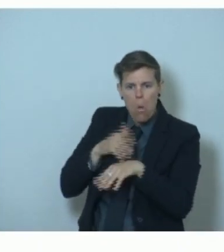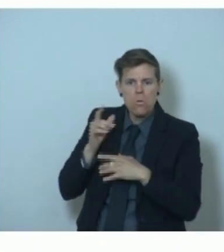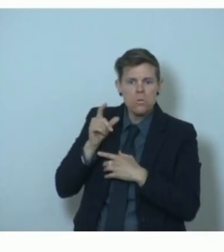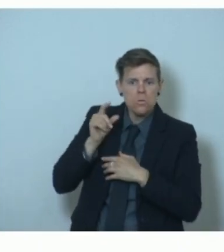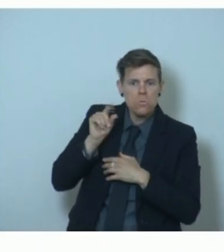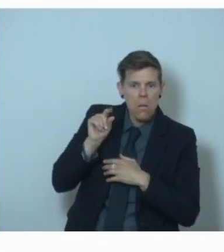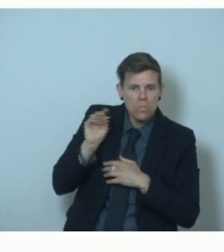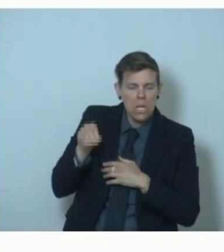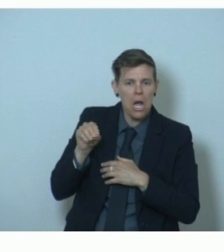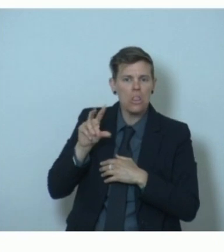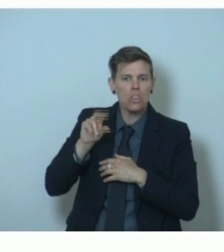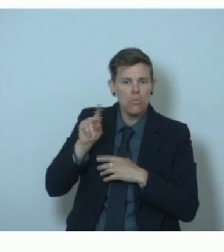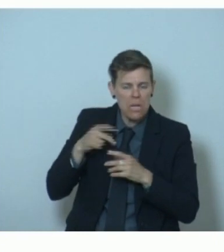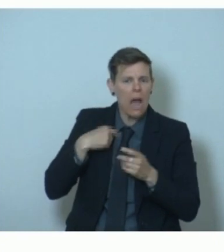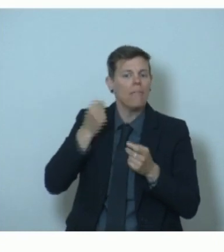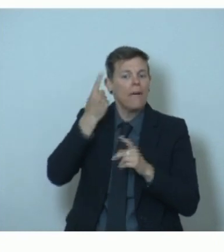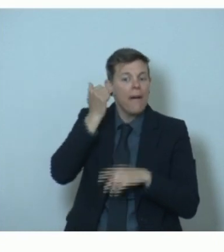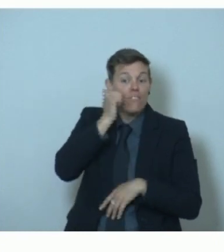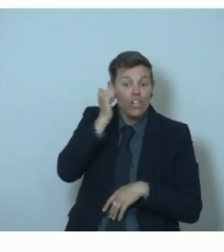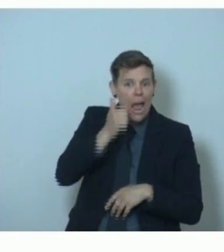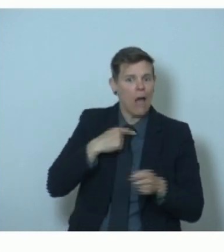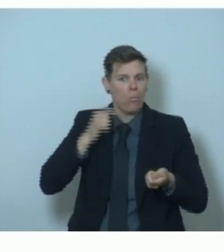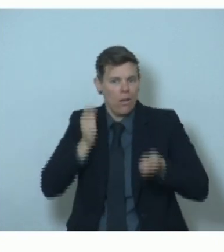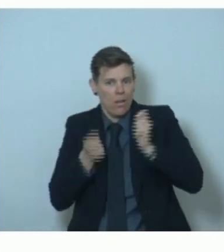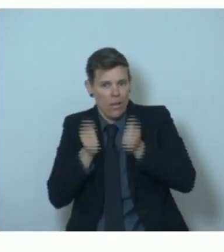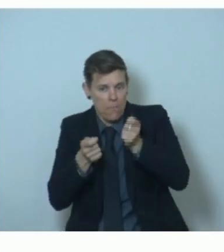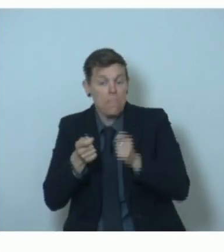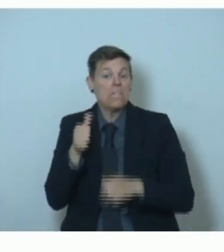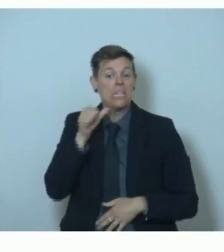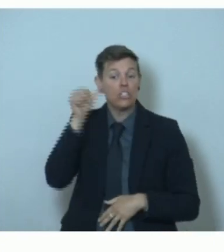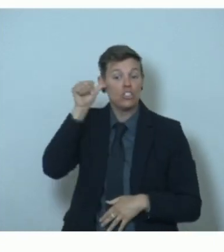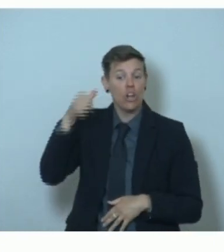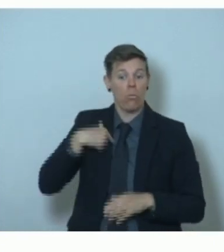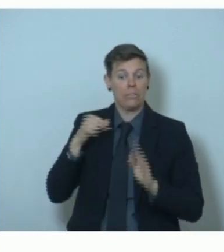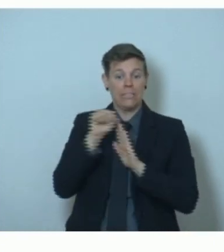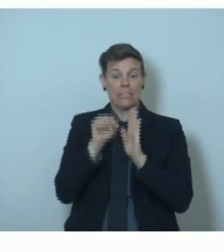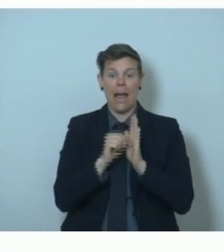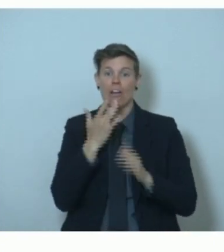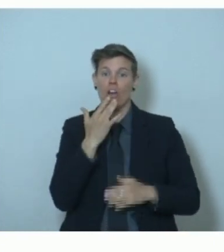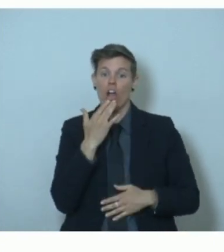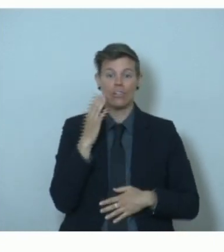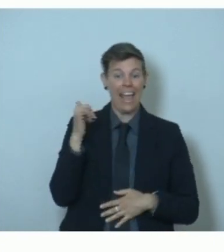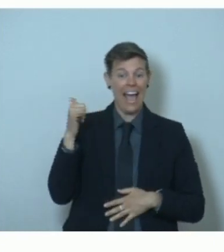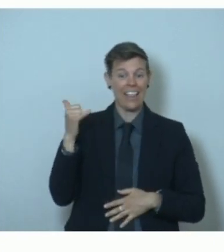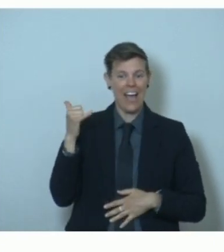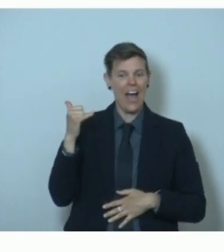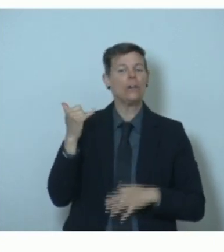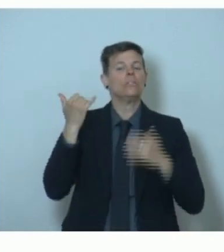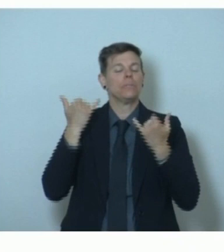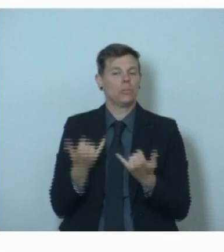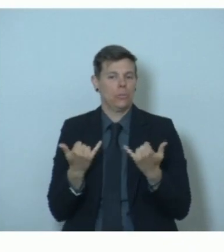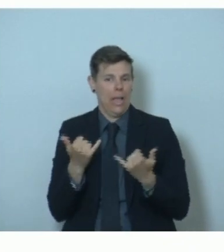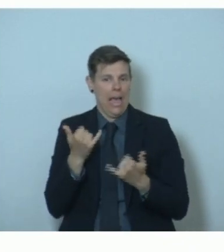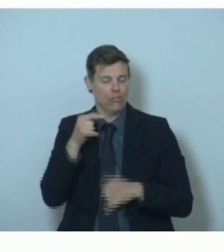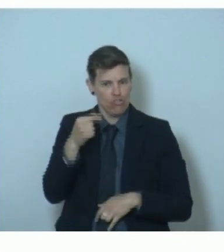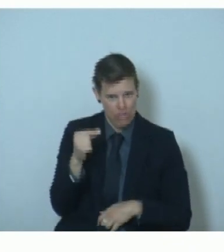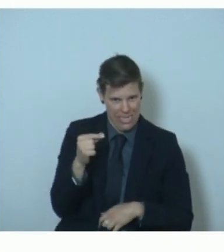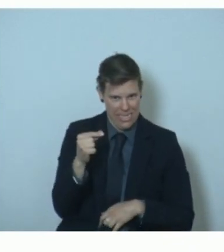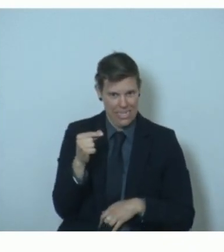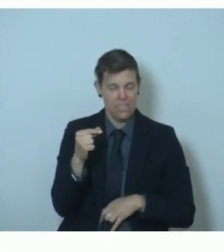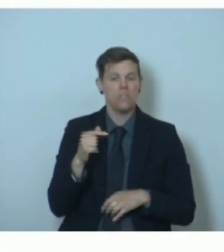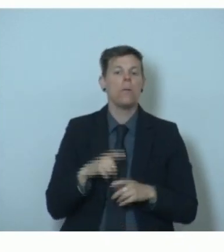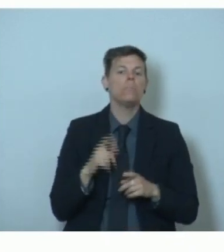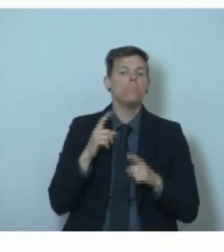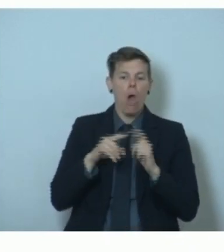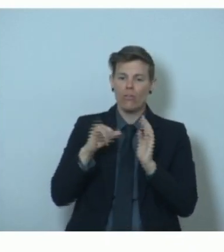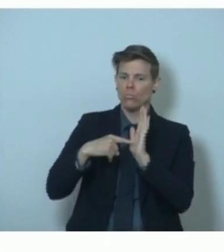the day before we were green, but it measures our progress against testing, which we're doing well on, the trend of cases,